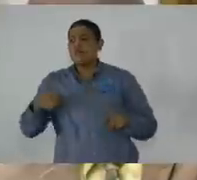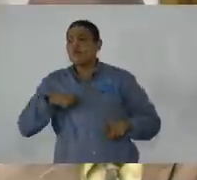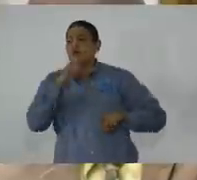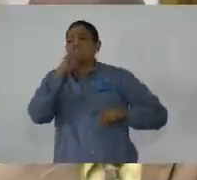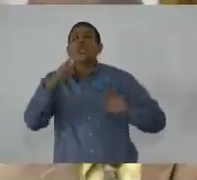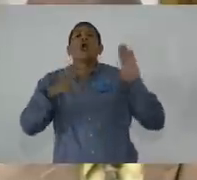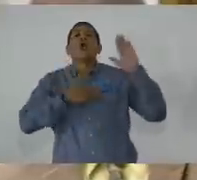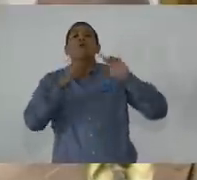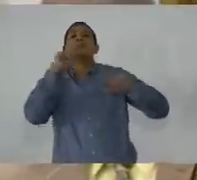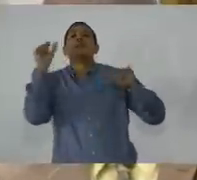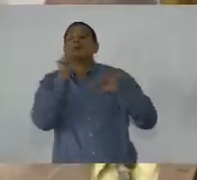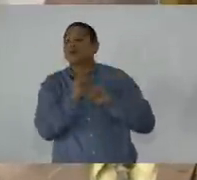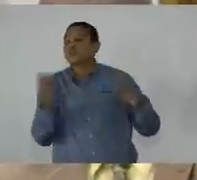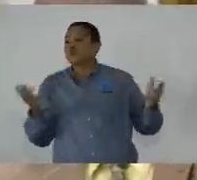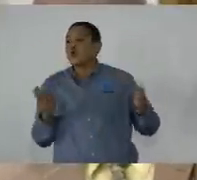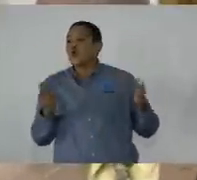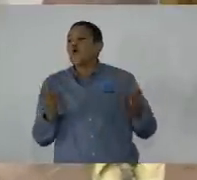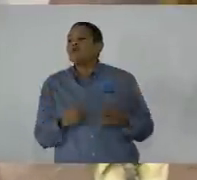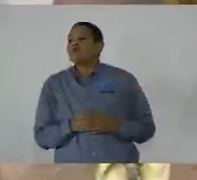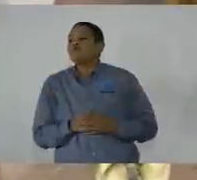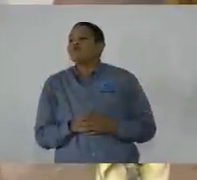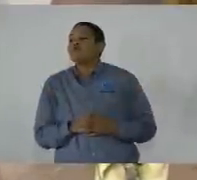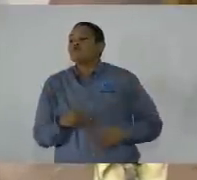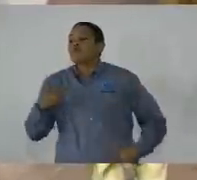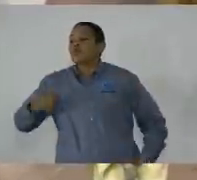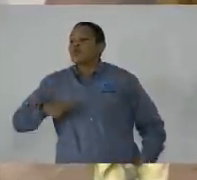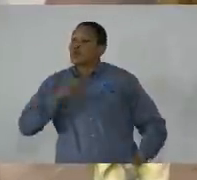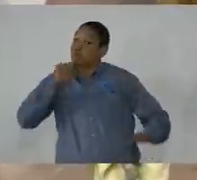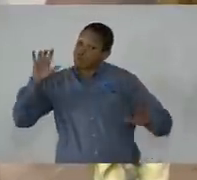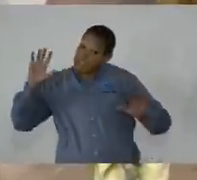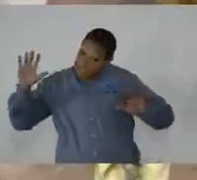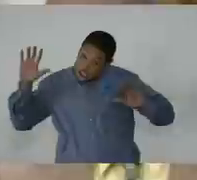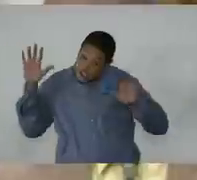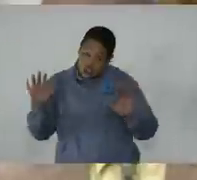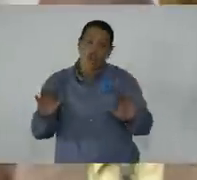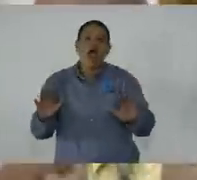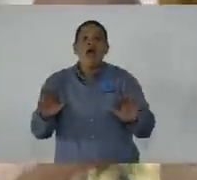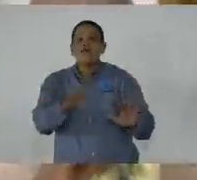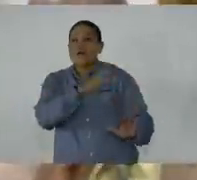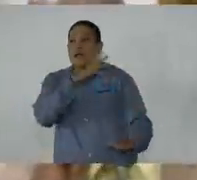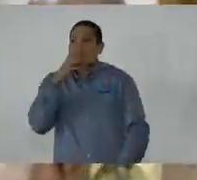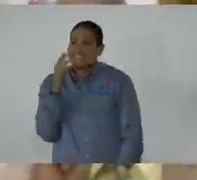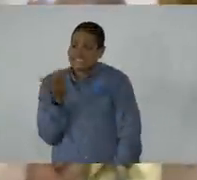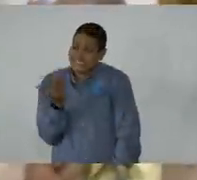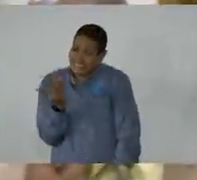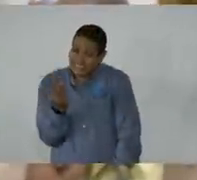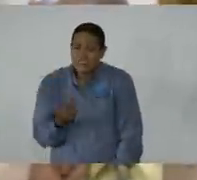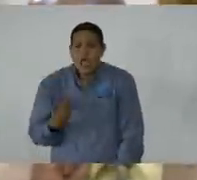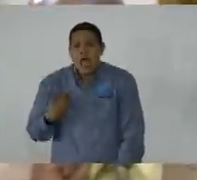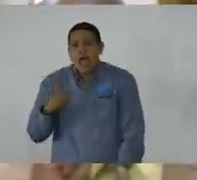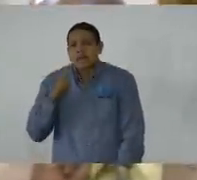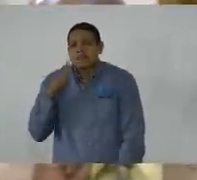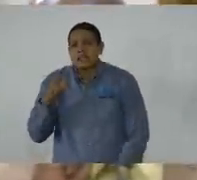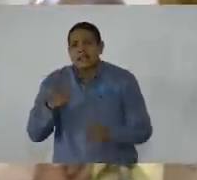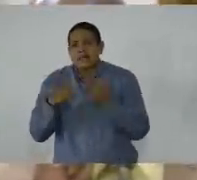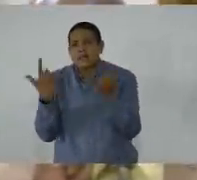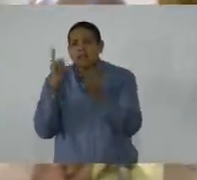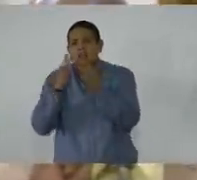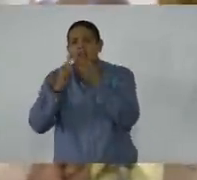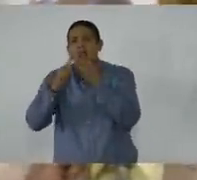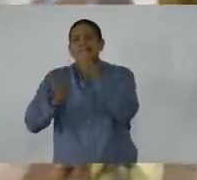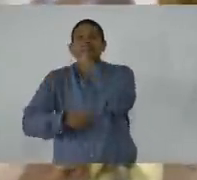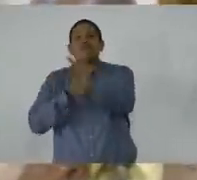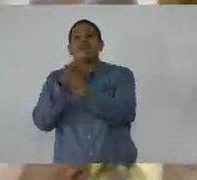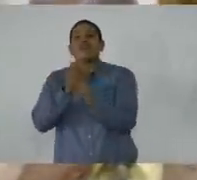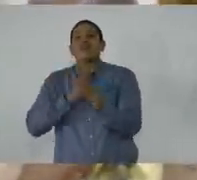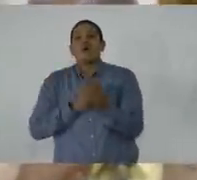to ensuring that we drive agriculture to have a major positive impact on